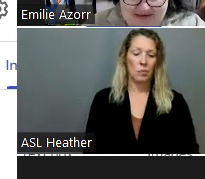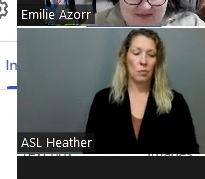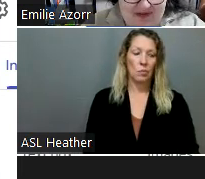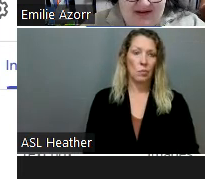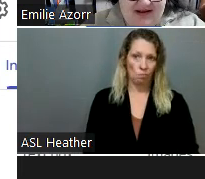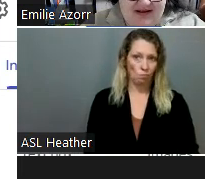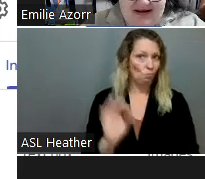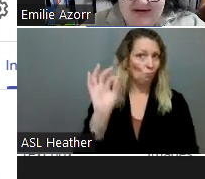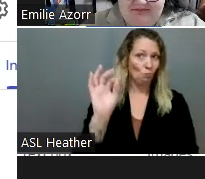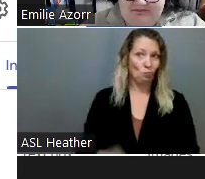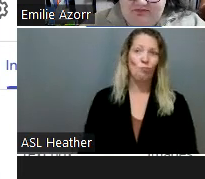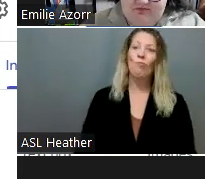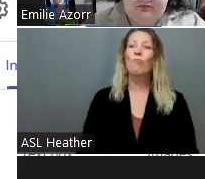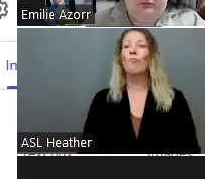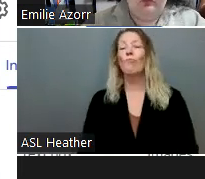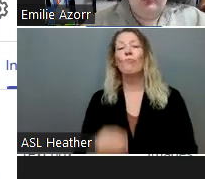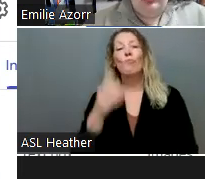Okay, great.